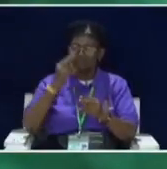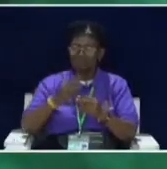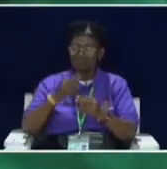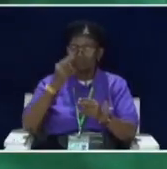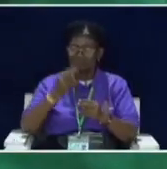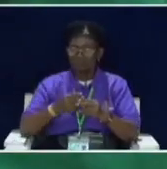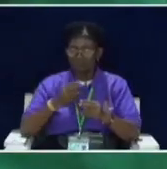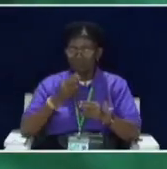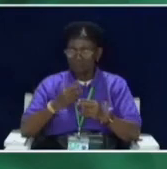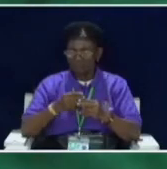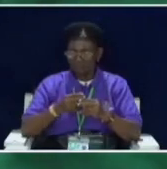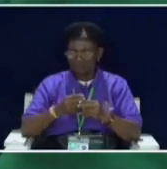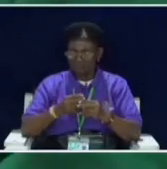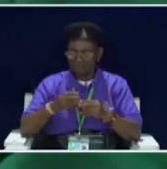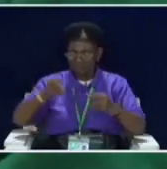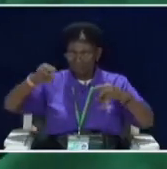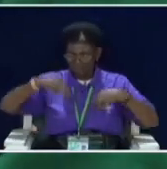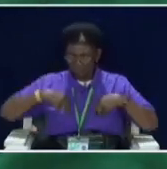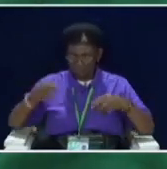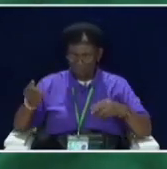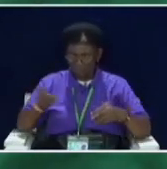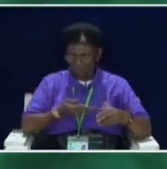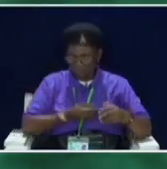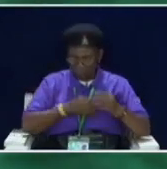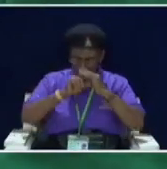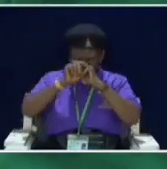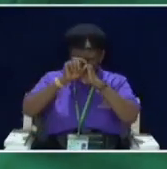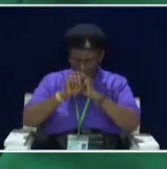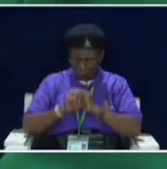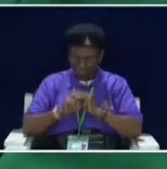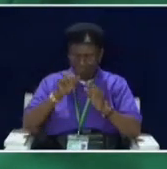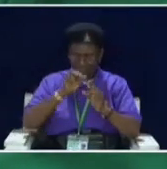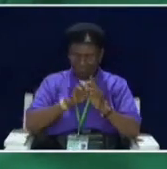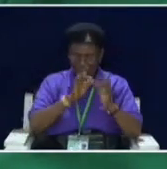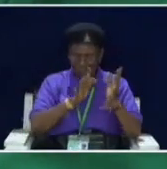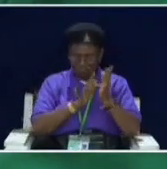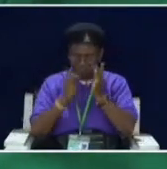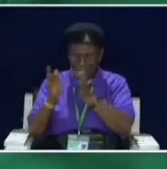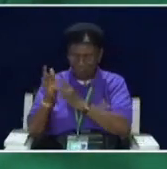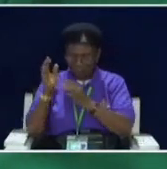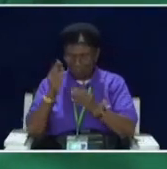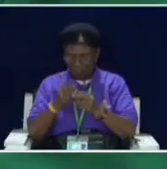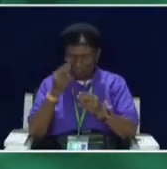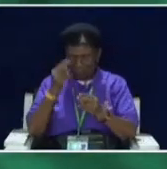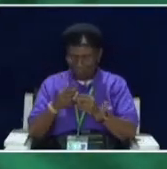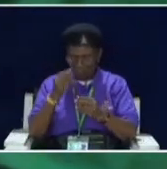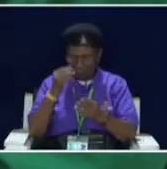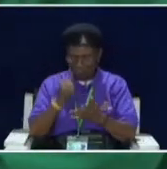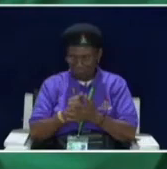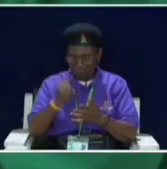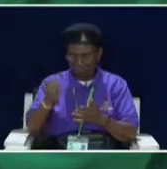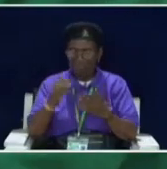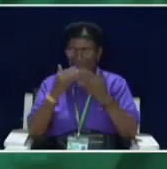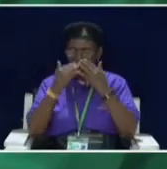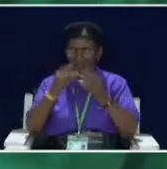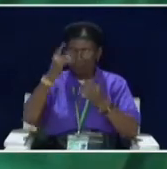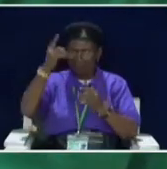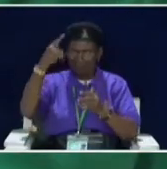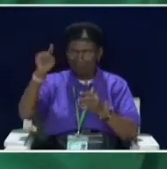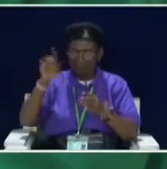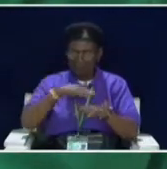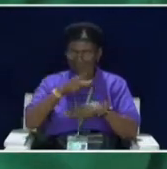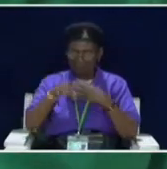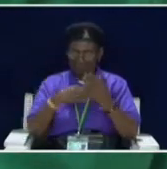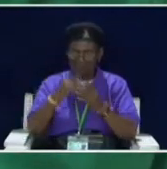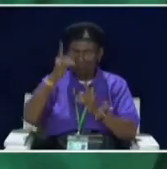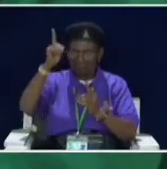name. Accept our worship in Jesus' name. Thank you for all you've done